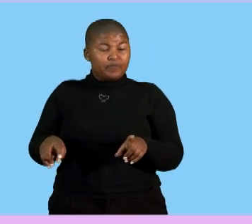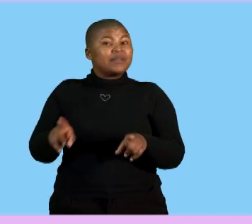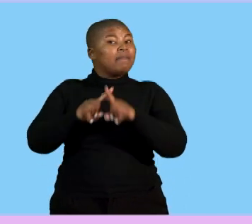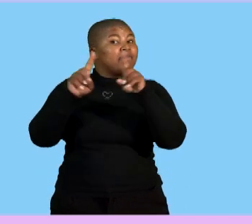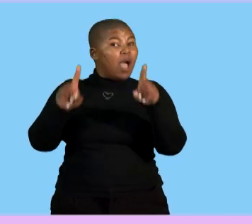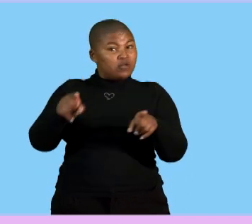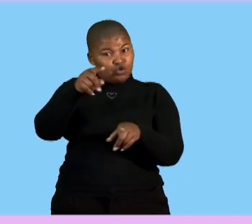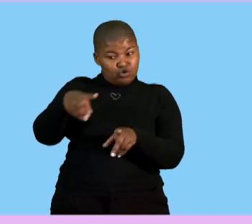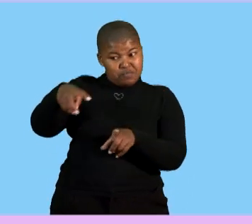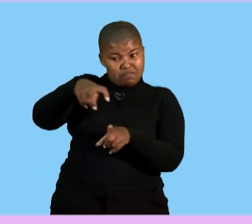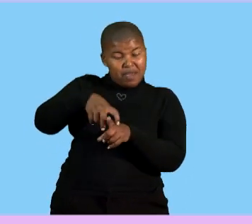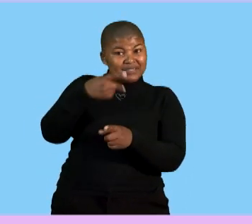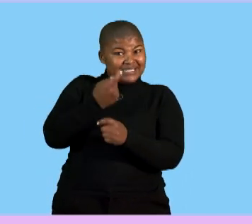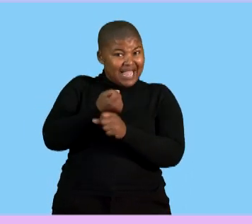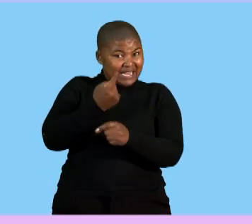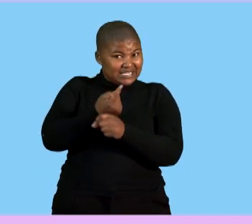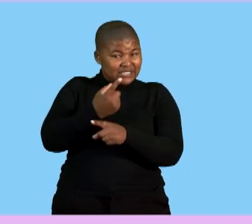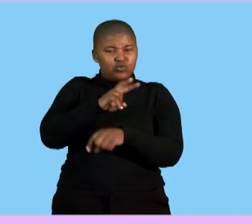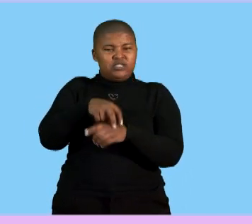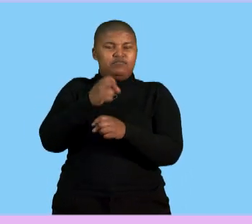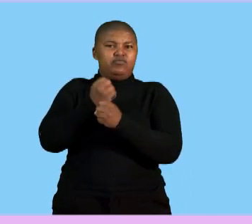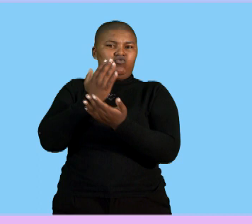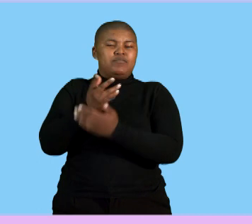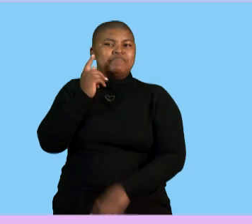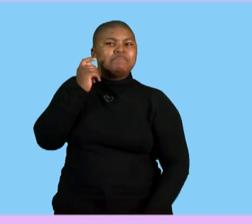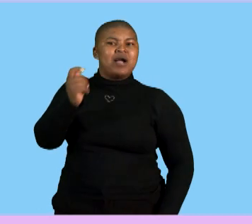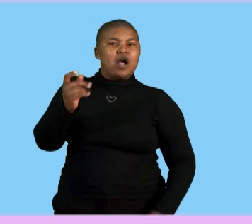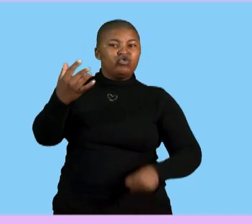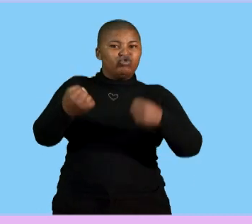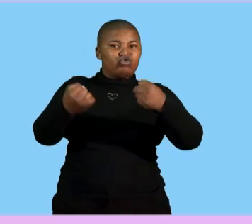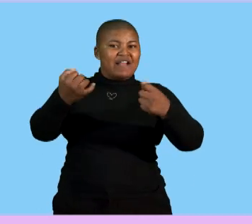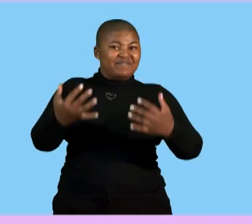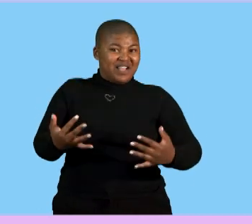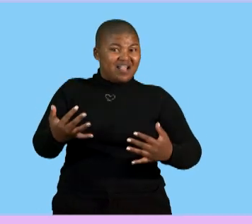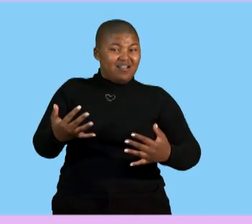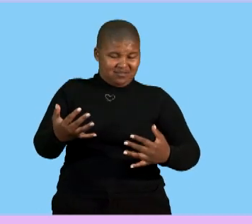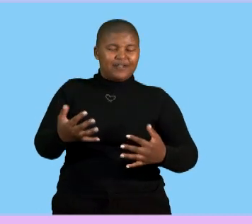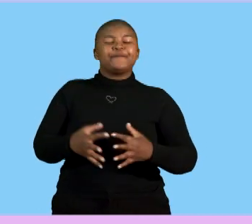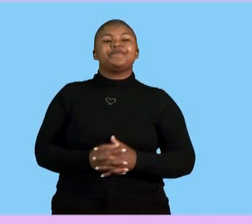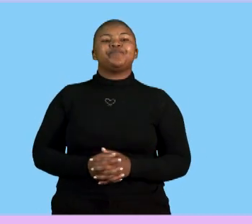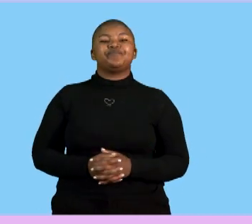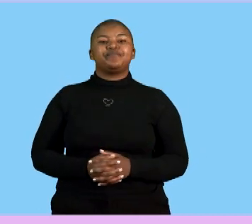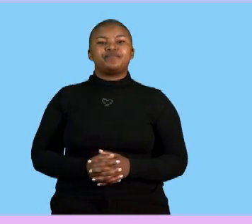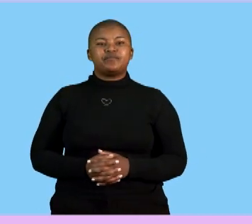need to pay. So the number of trips is going to